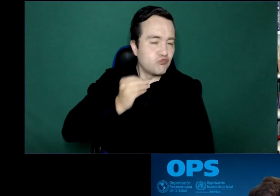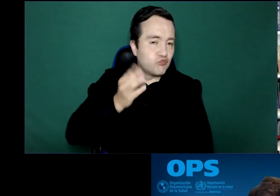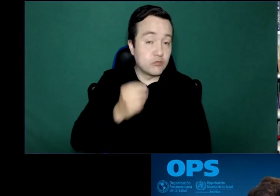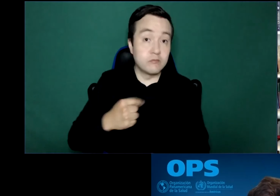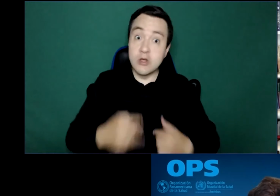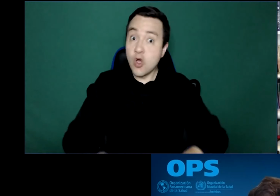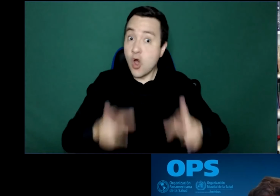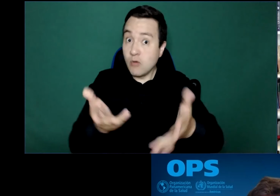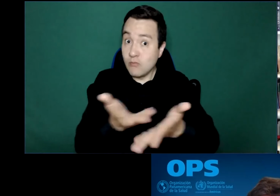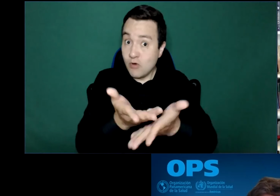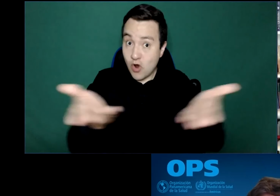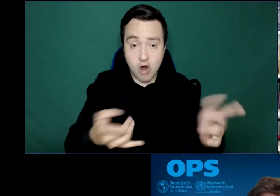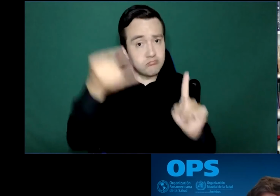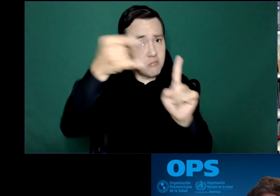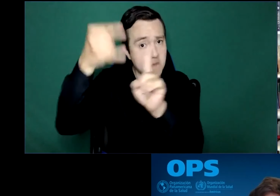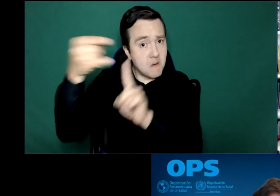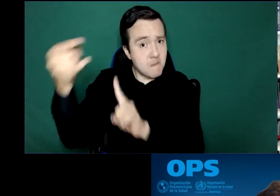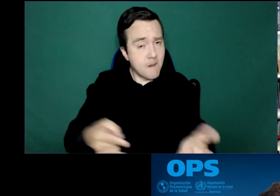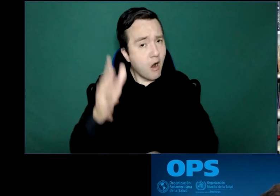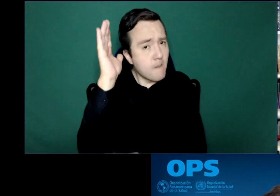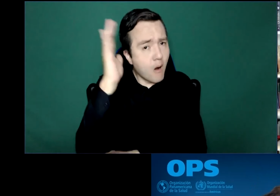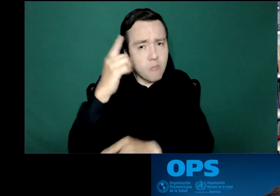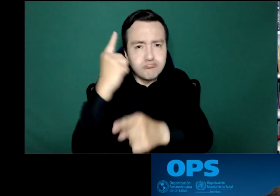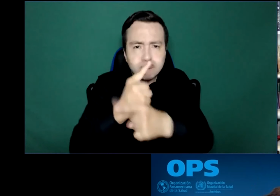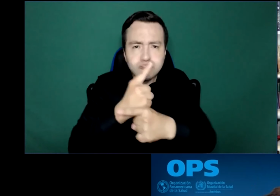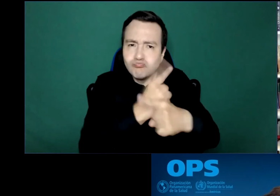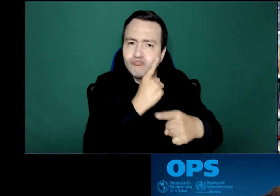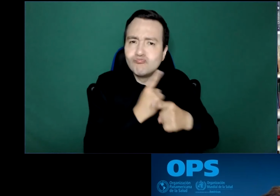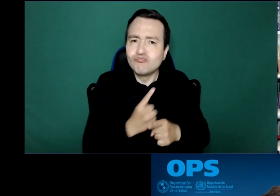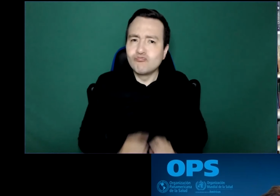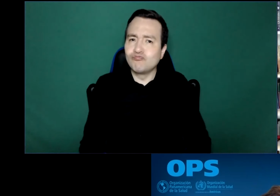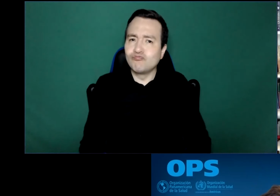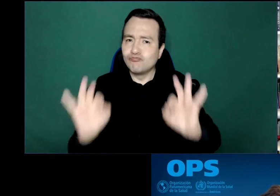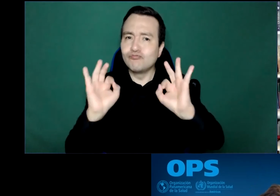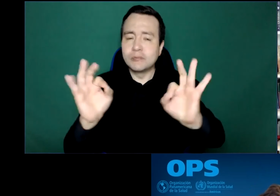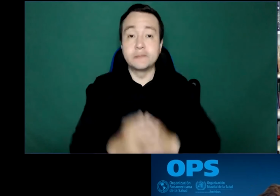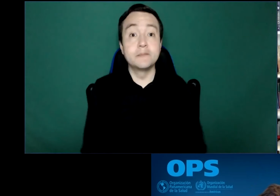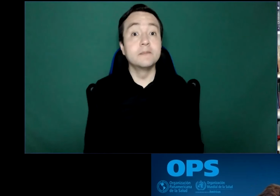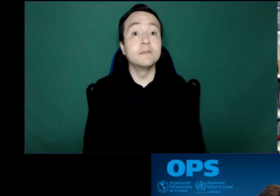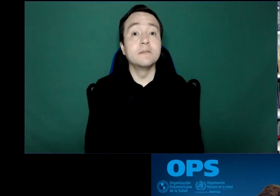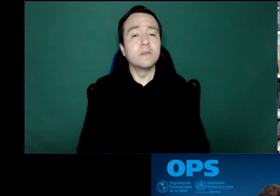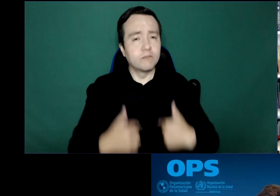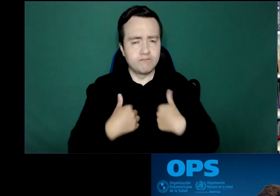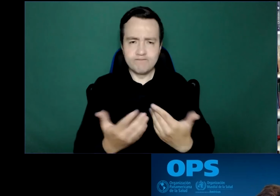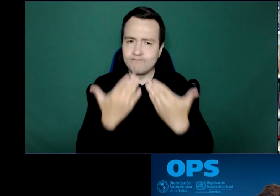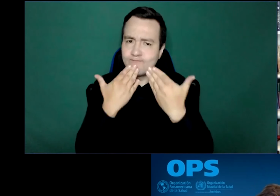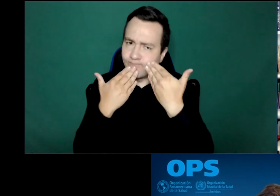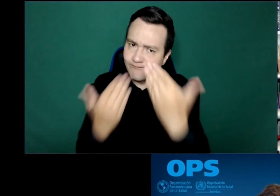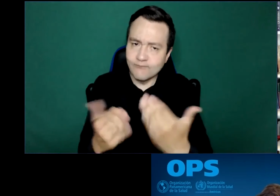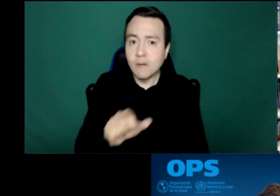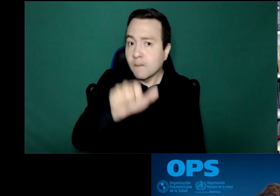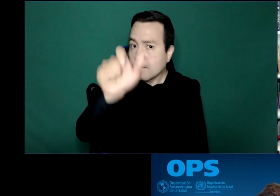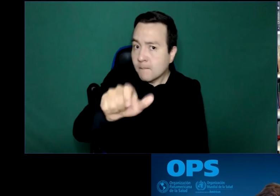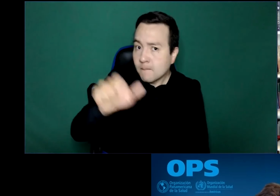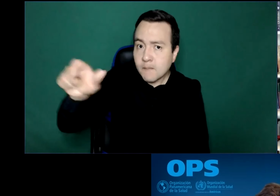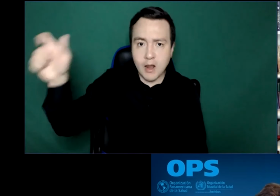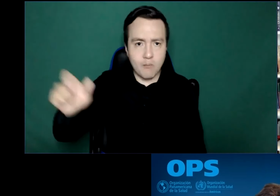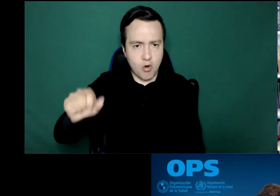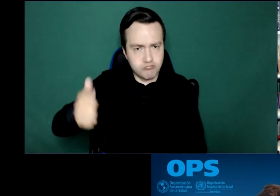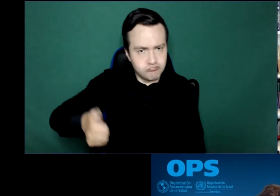I wish you a successful session and productive. And I thank you, the ministers,